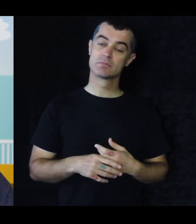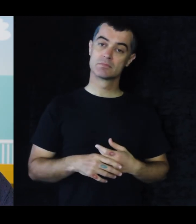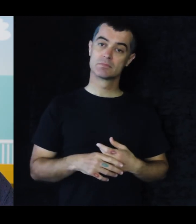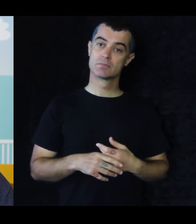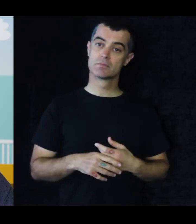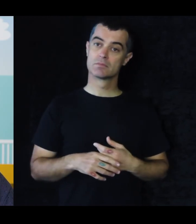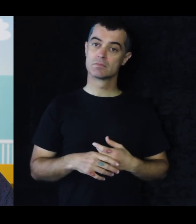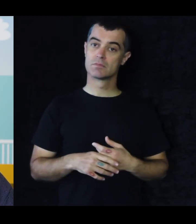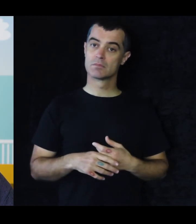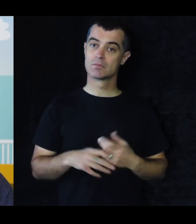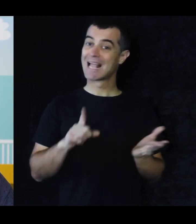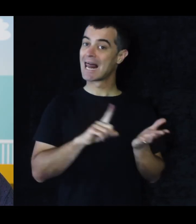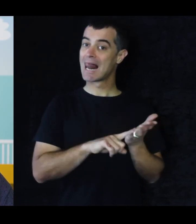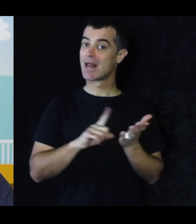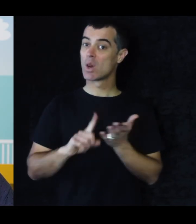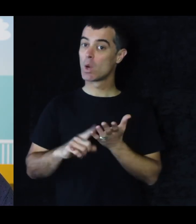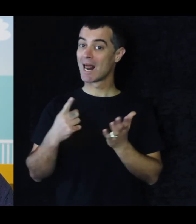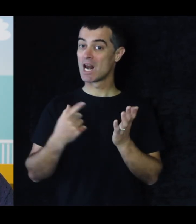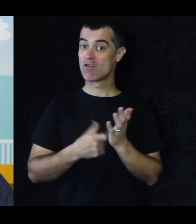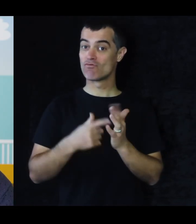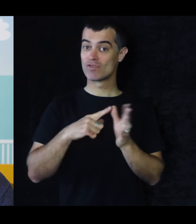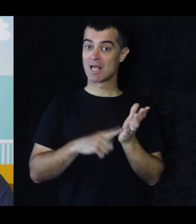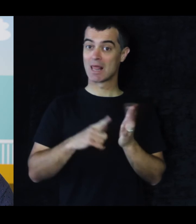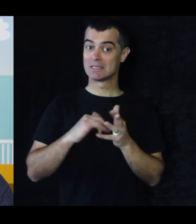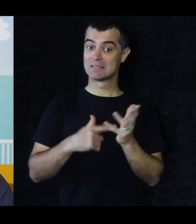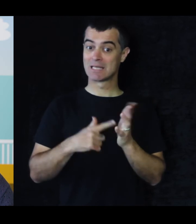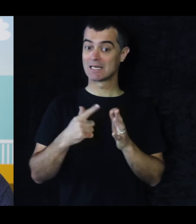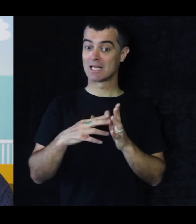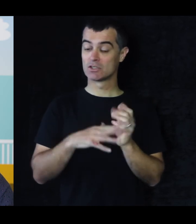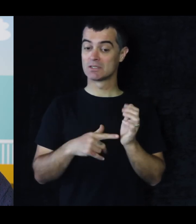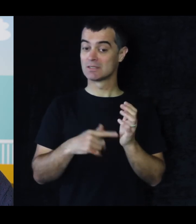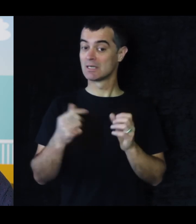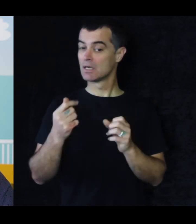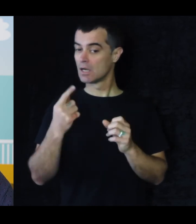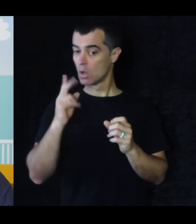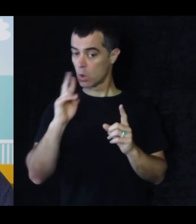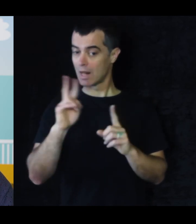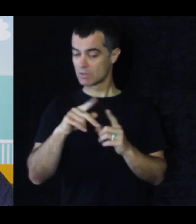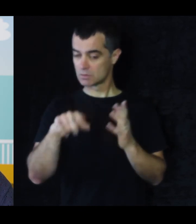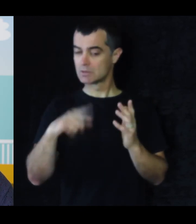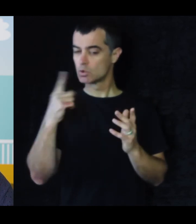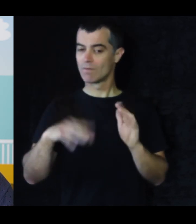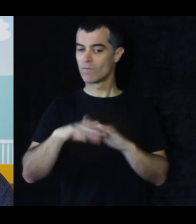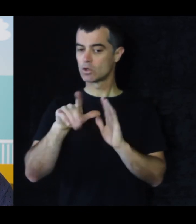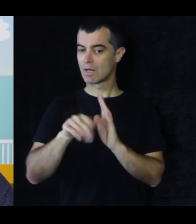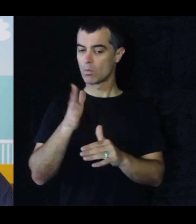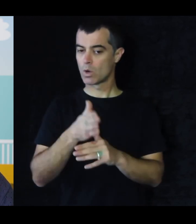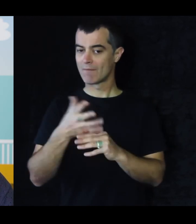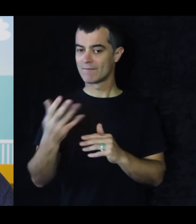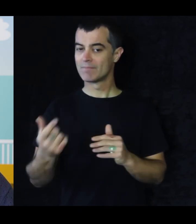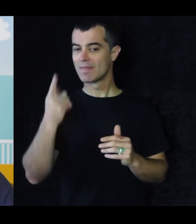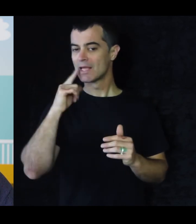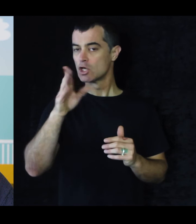Landlords and real estate agents look at applications, they look to see who's full-time employed. I think heterosexual couples often